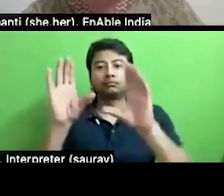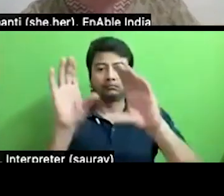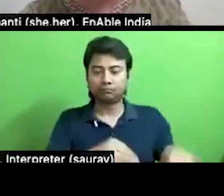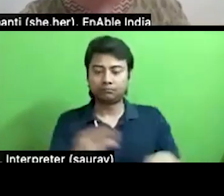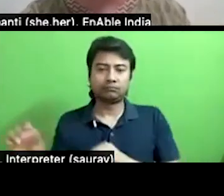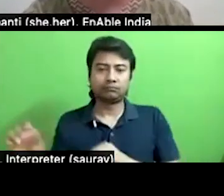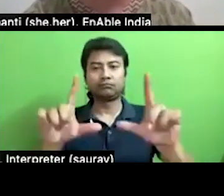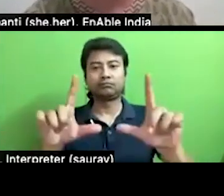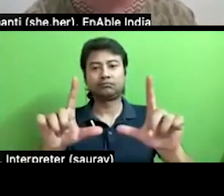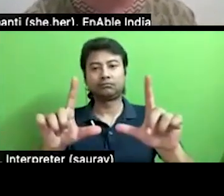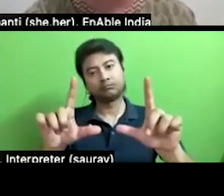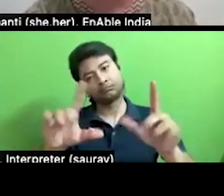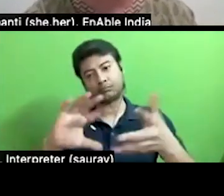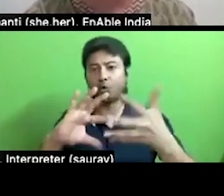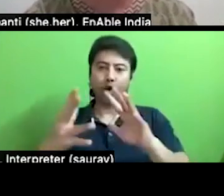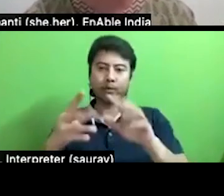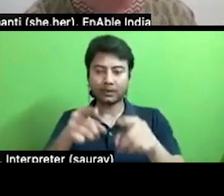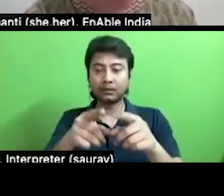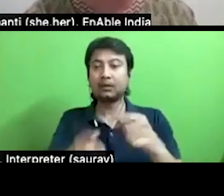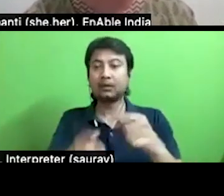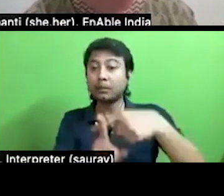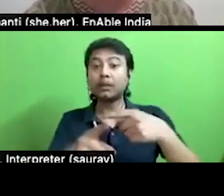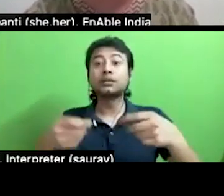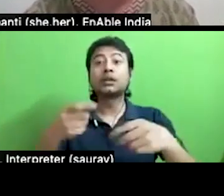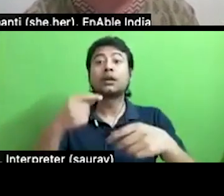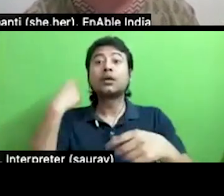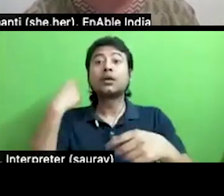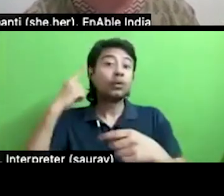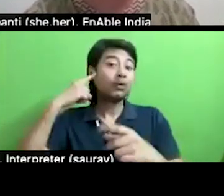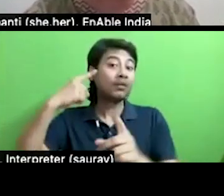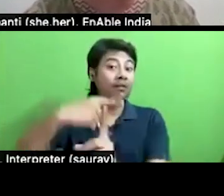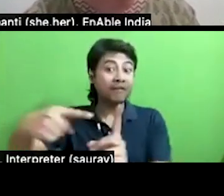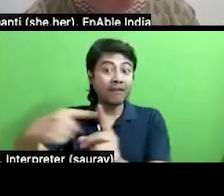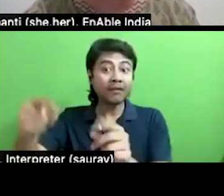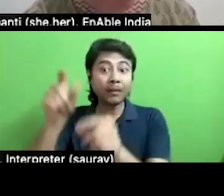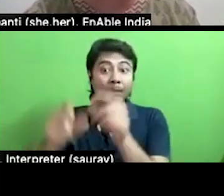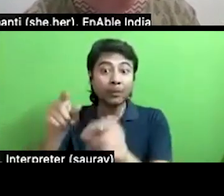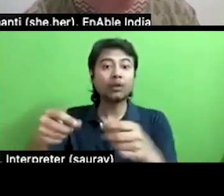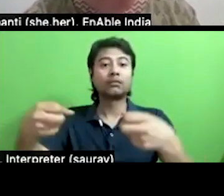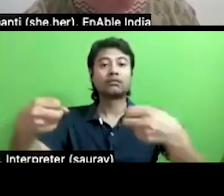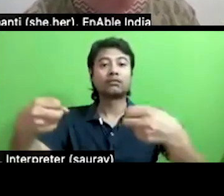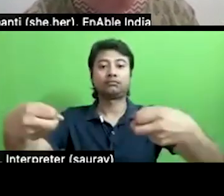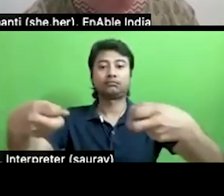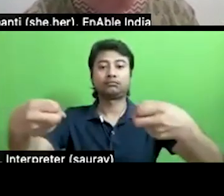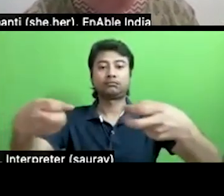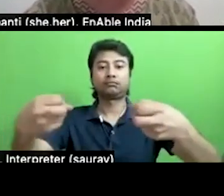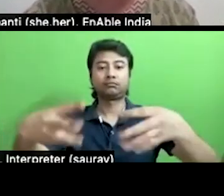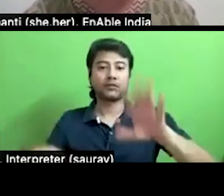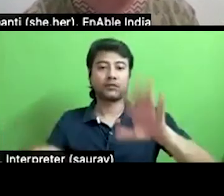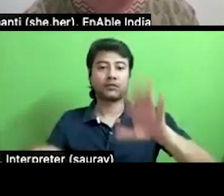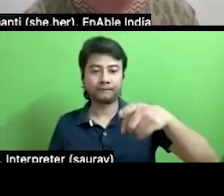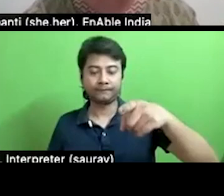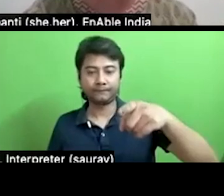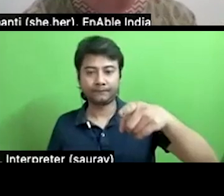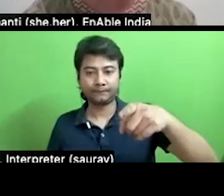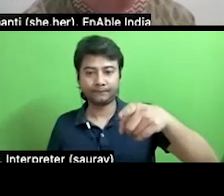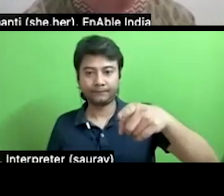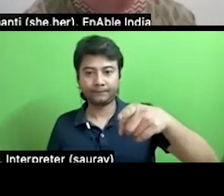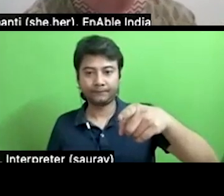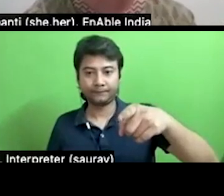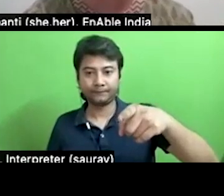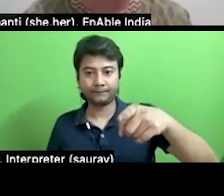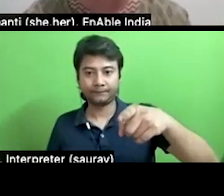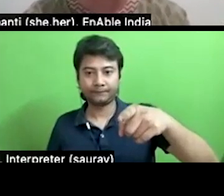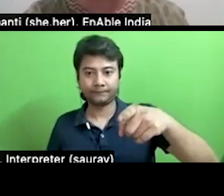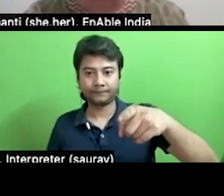the individuals who are hard of hearing. It has been turned on. We have sent instructional video for turning